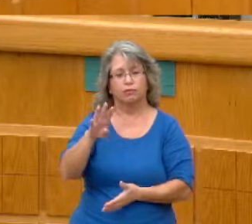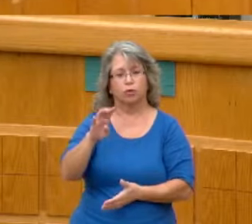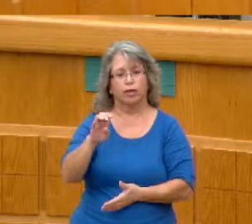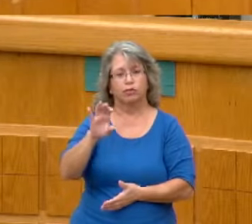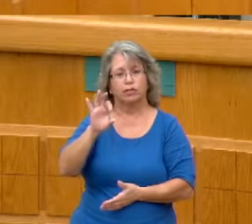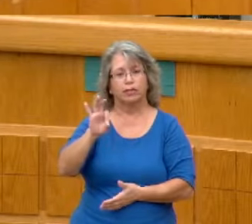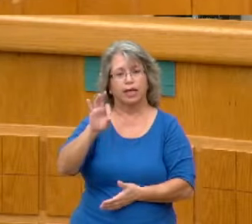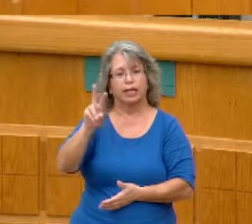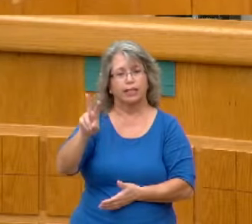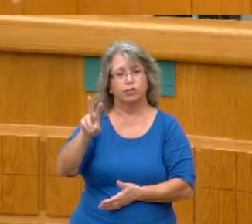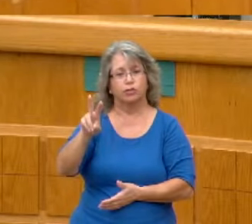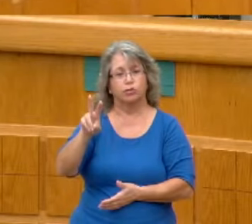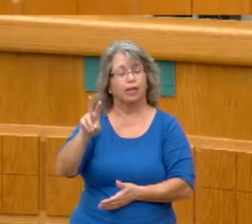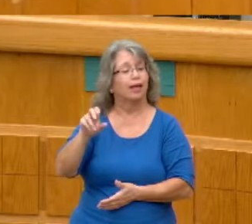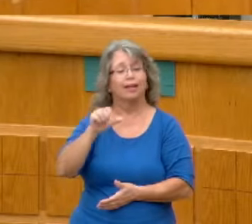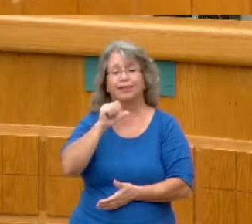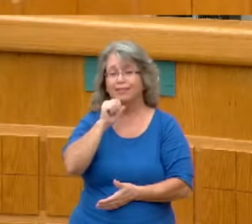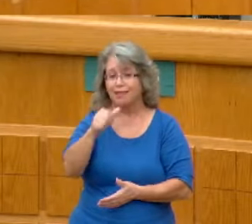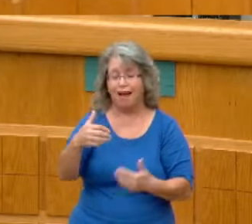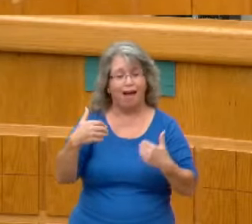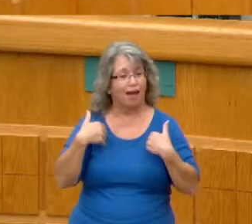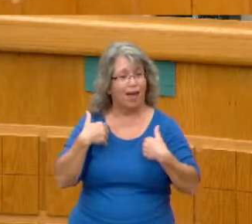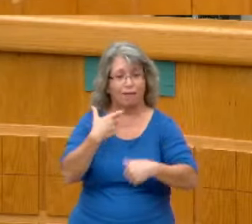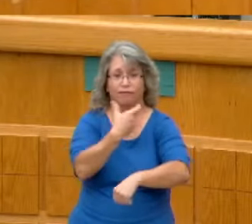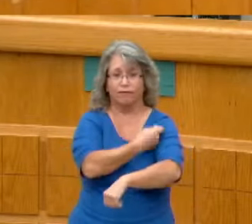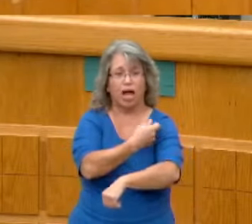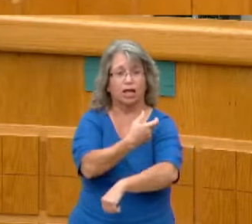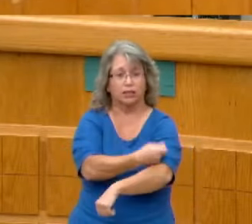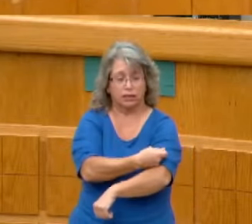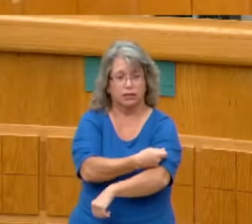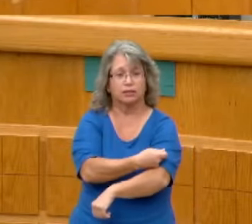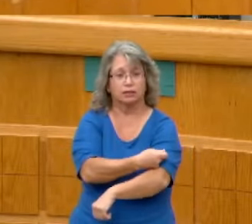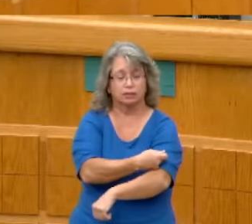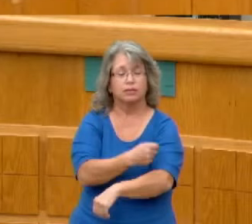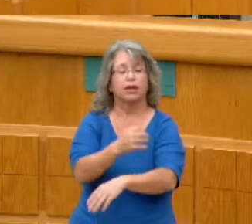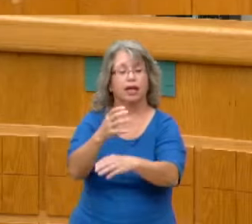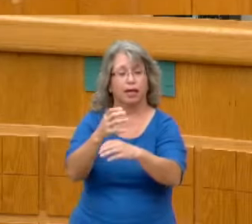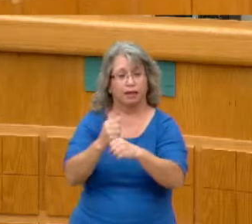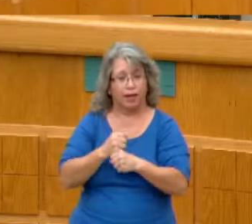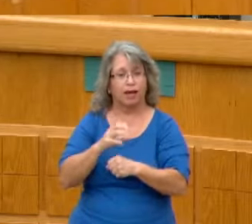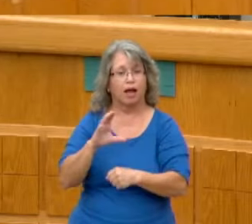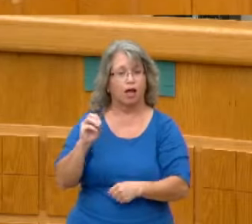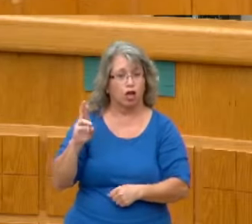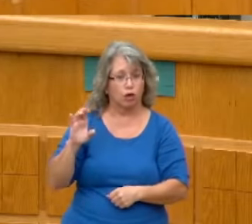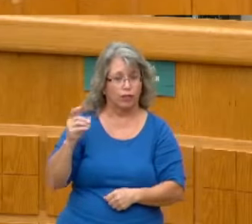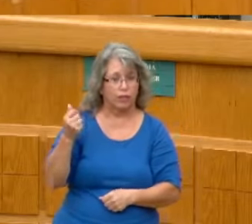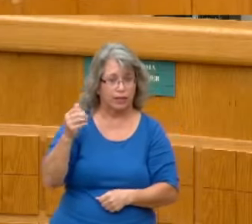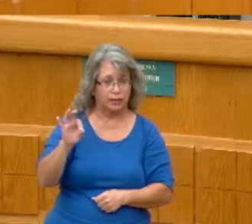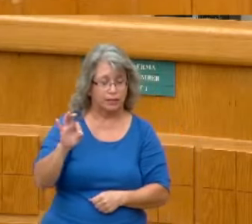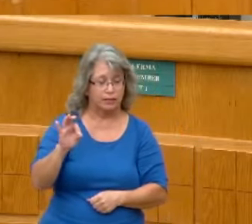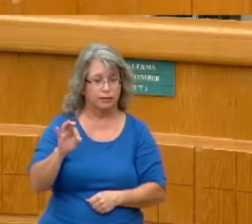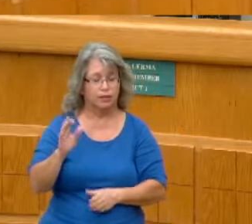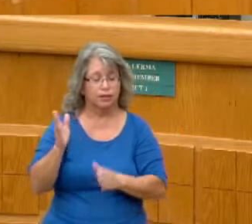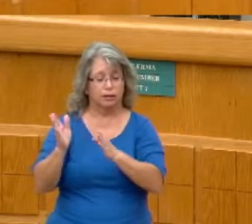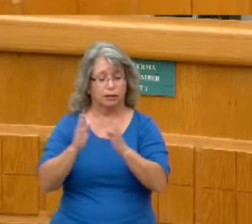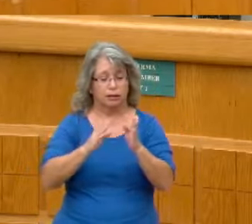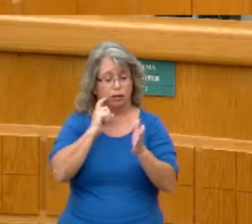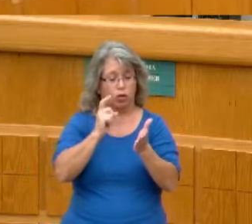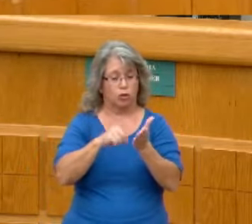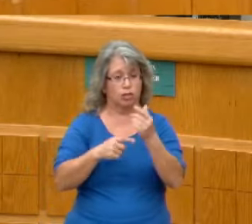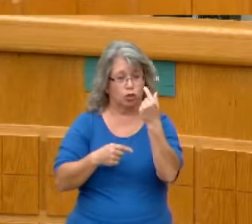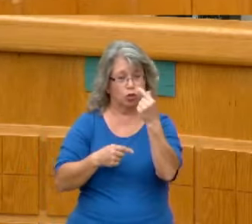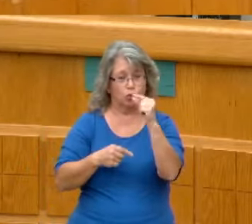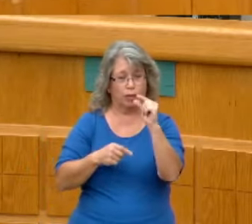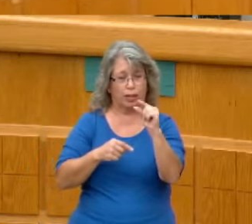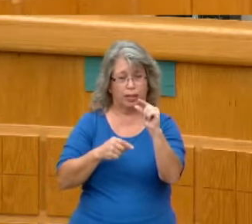15,492 not vaccinated. Those individuals actually got COVID-19. And if you look on the other side with the green little icons,